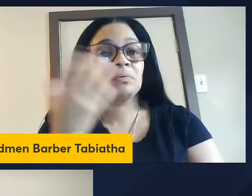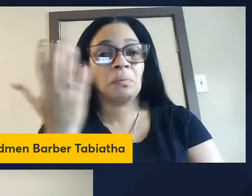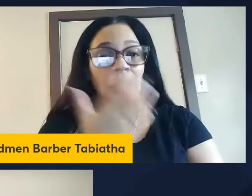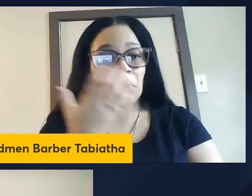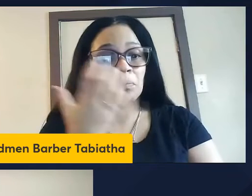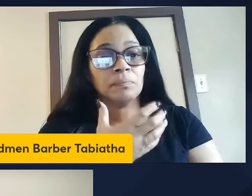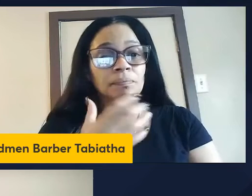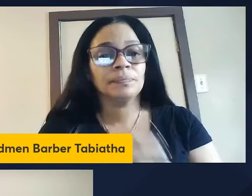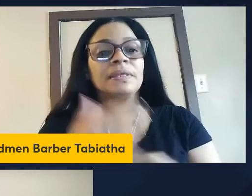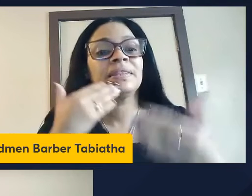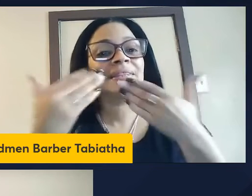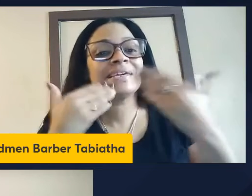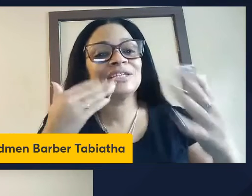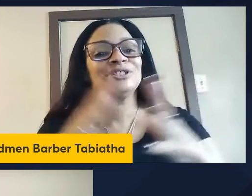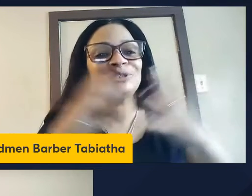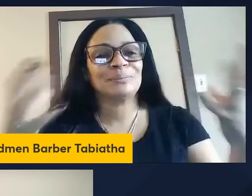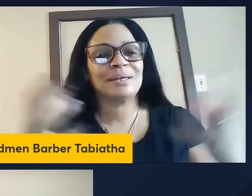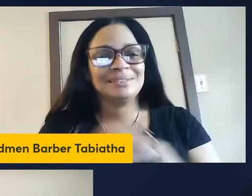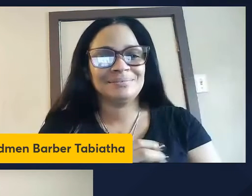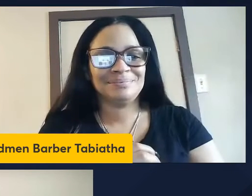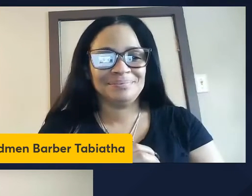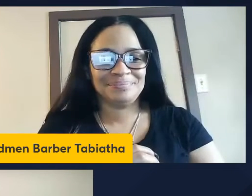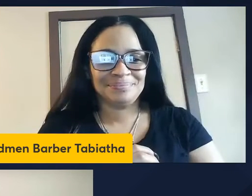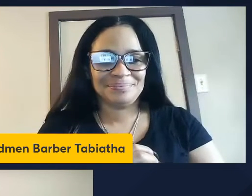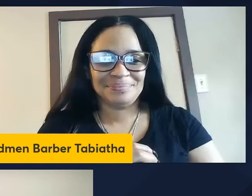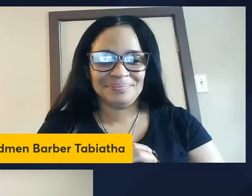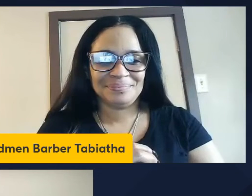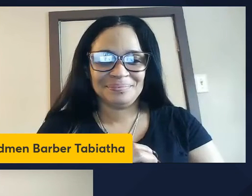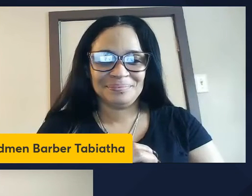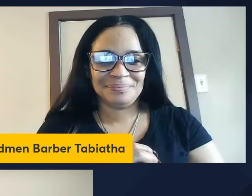Yeah, thank you. Thank you so much.